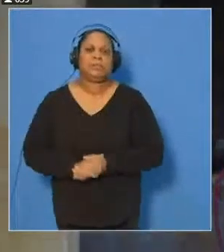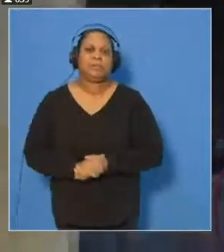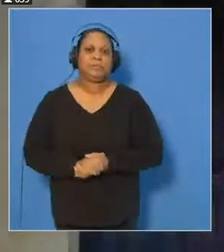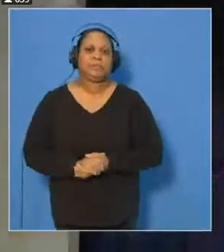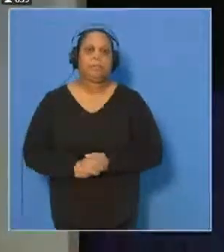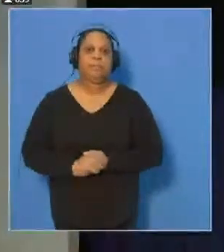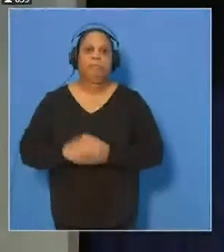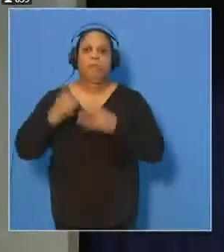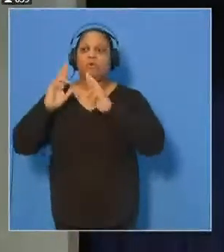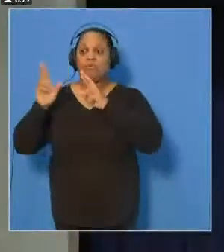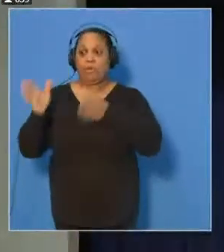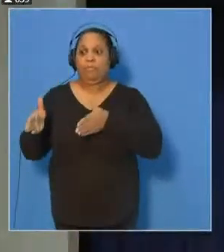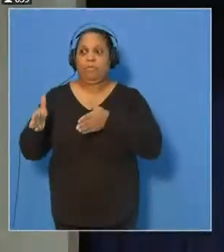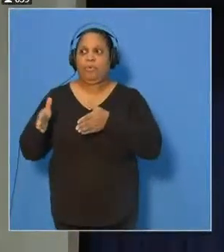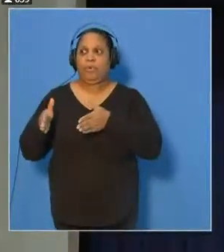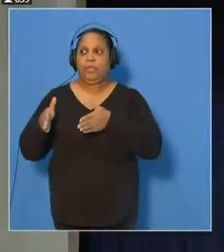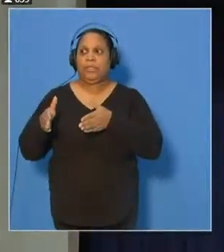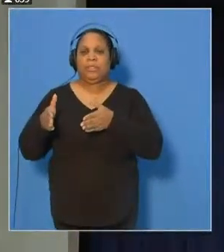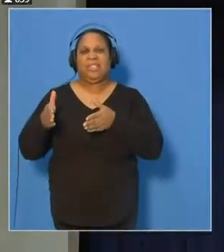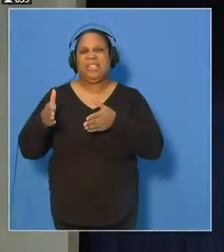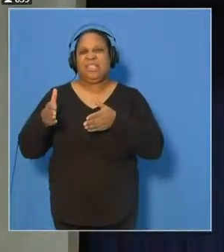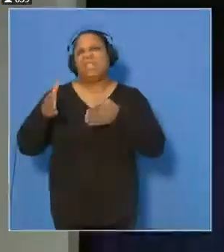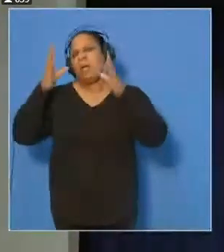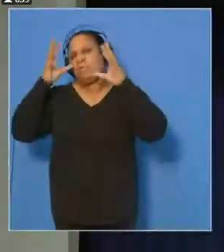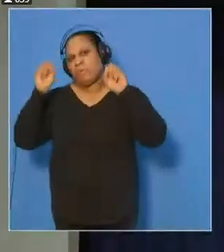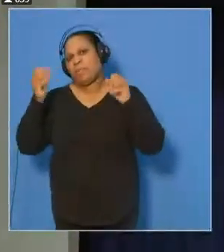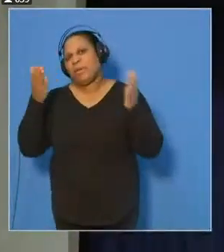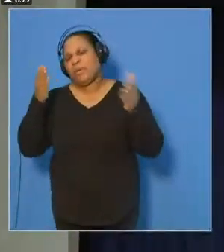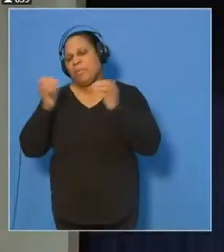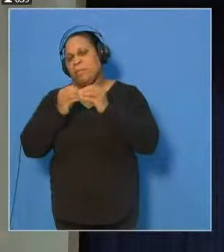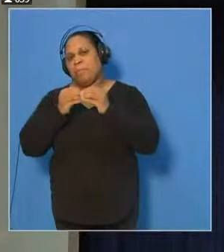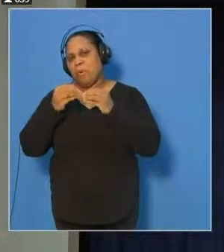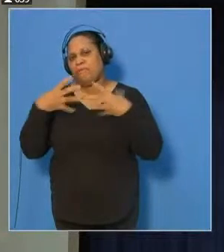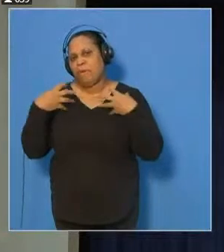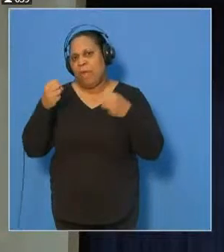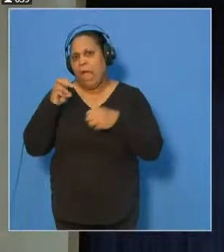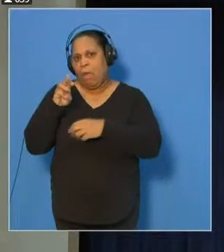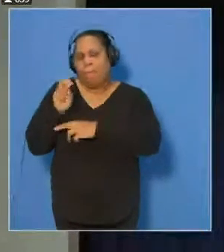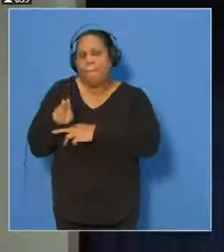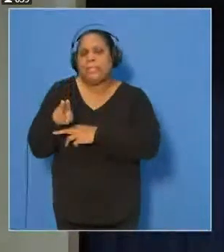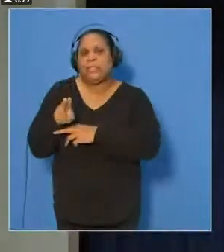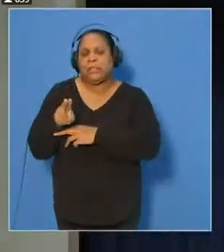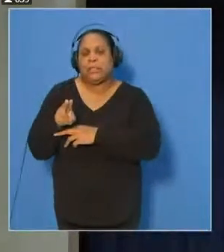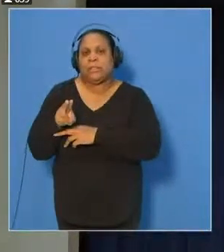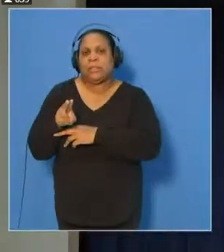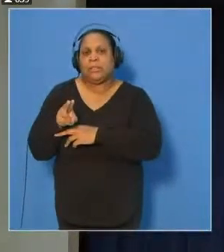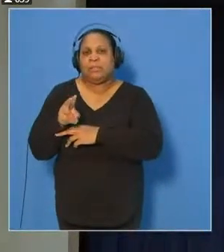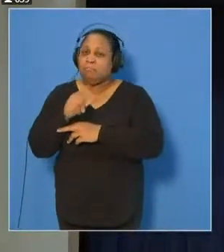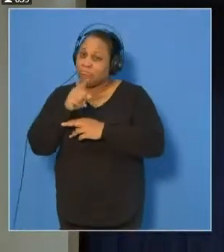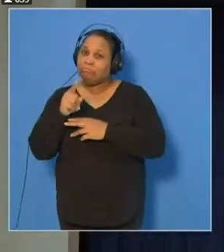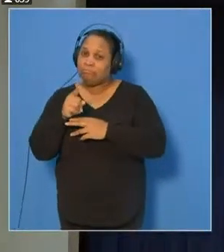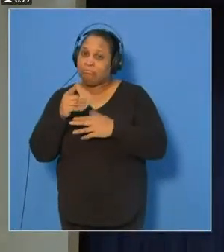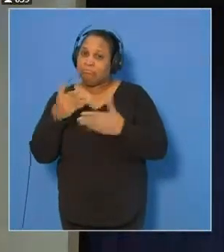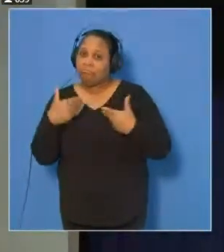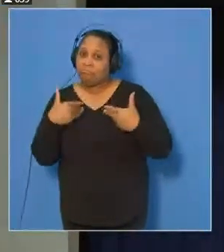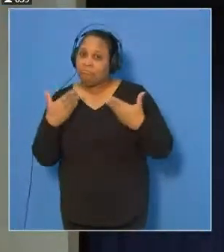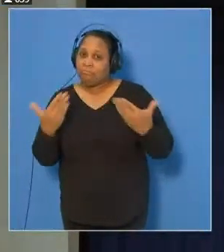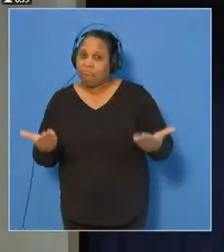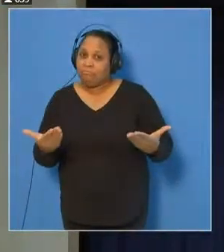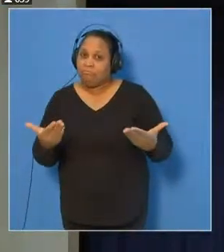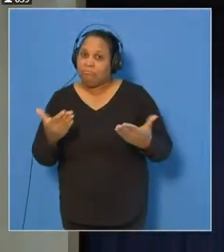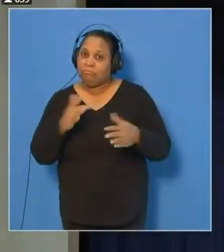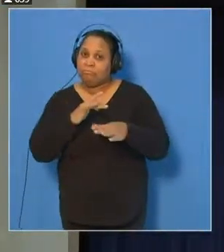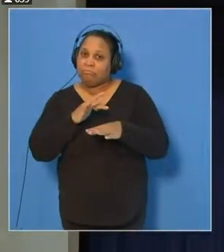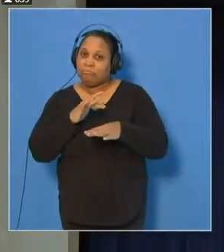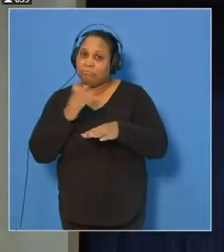Mr. Premier, but the question is probably more for the health minister. You very candidly admitted this evening